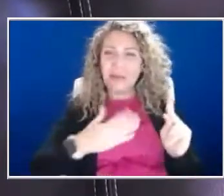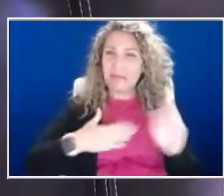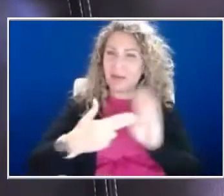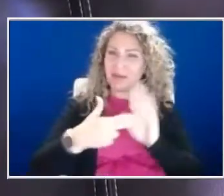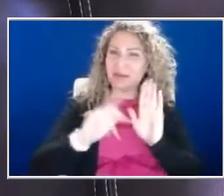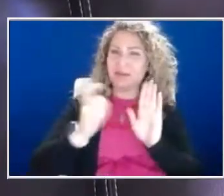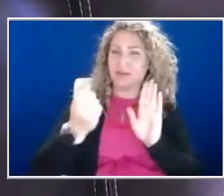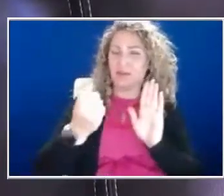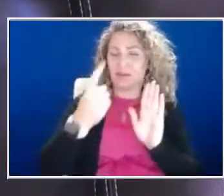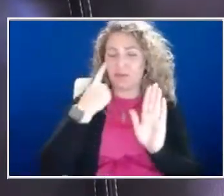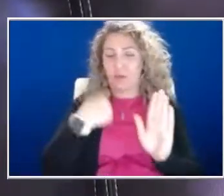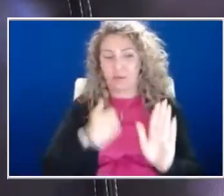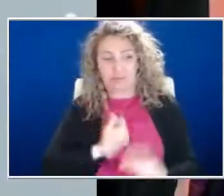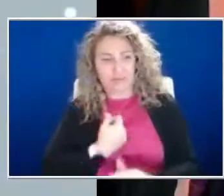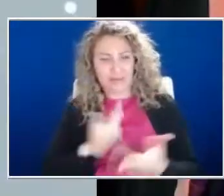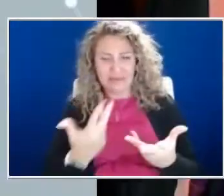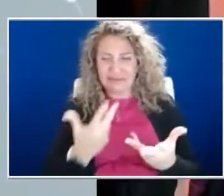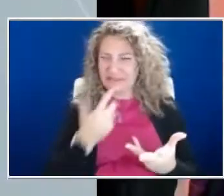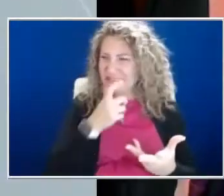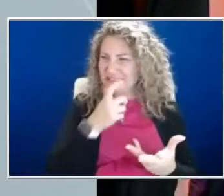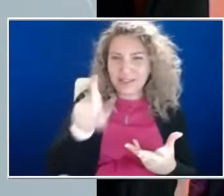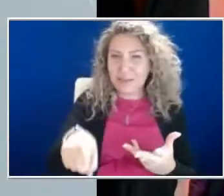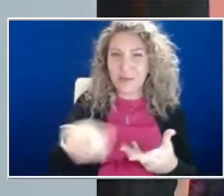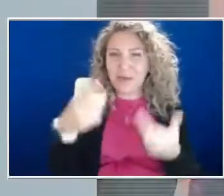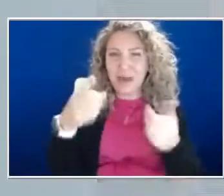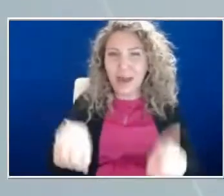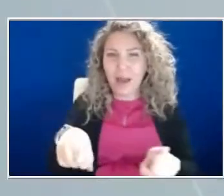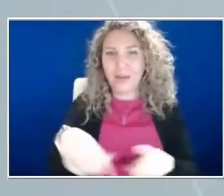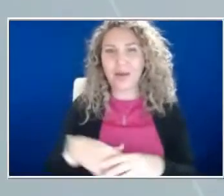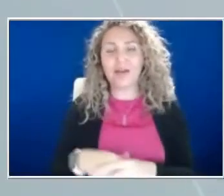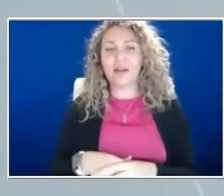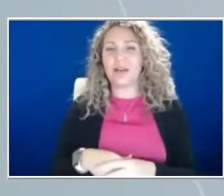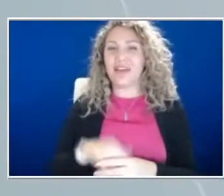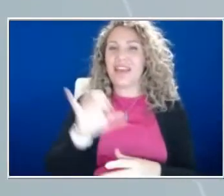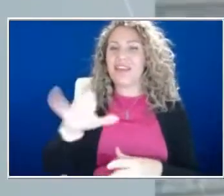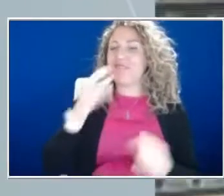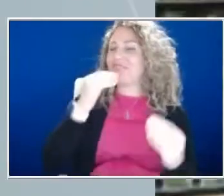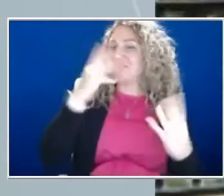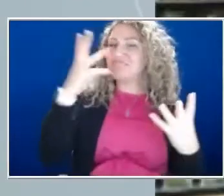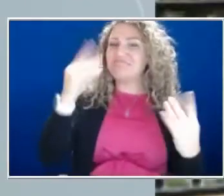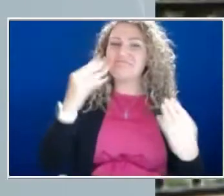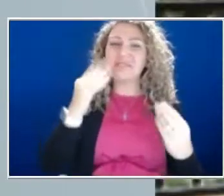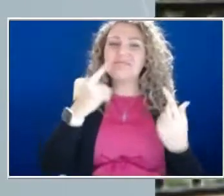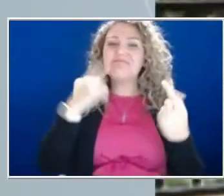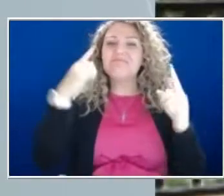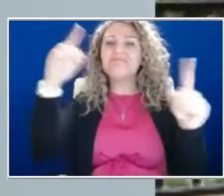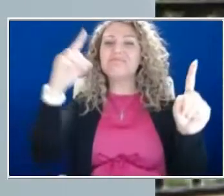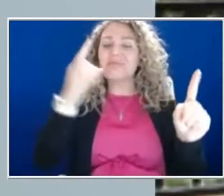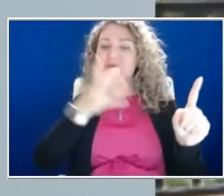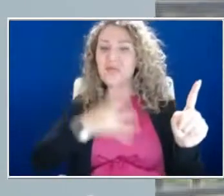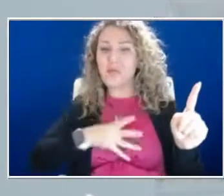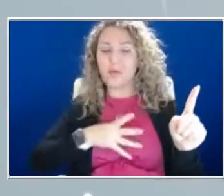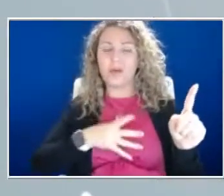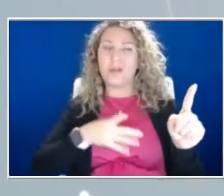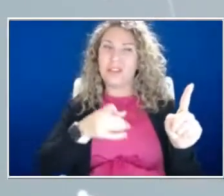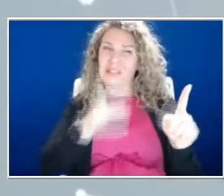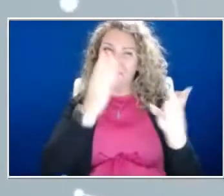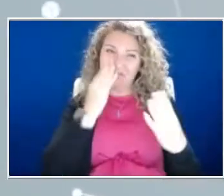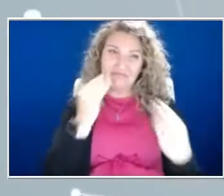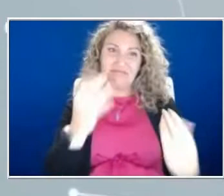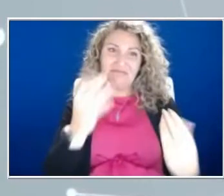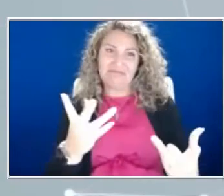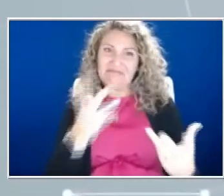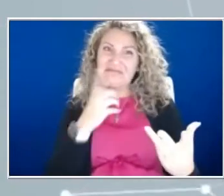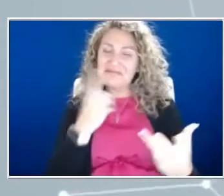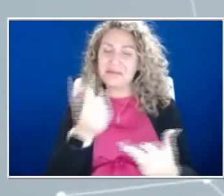this was not supposed to happen to me. This vibrant, successful woman got the news no woman ever wants to hear. We're going to tell you how her breast